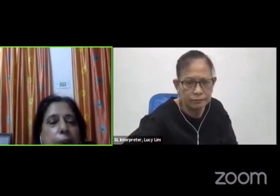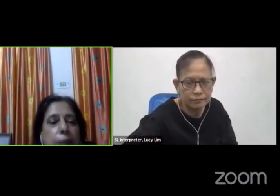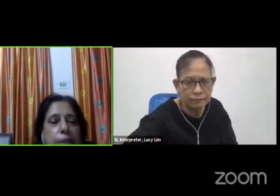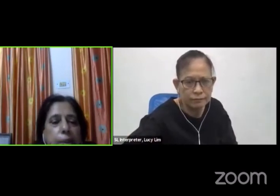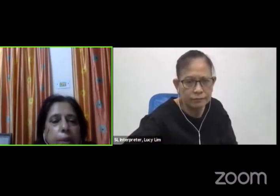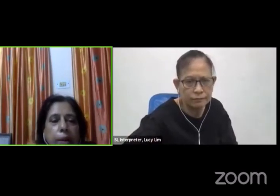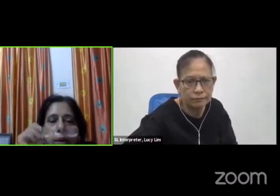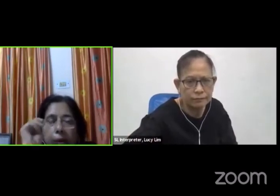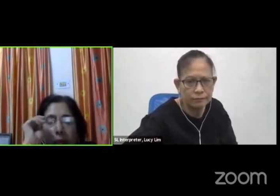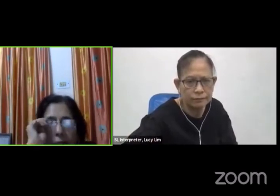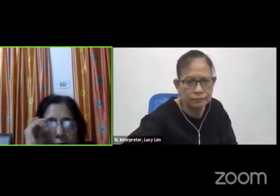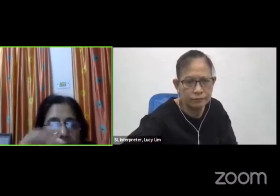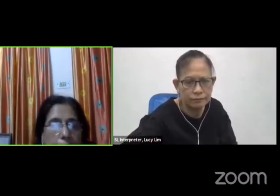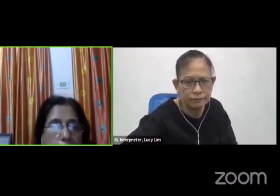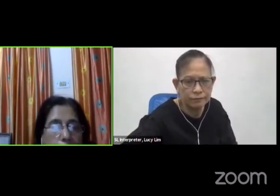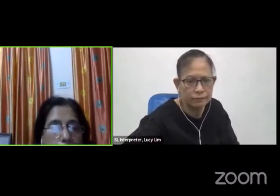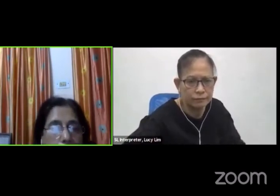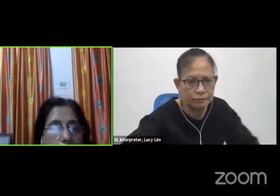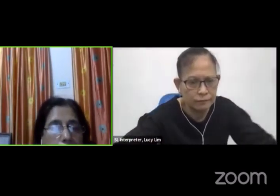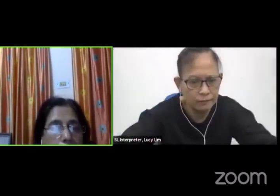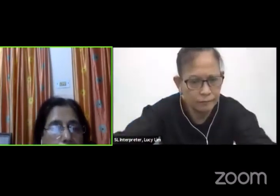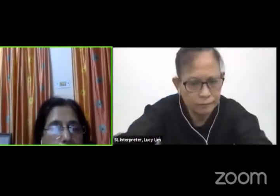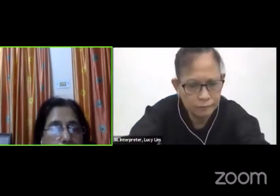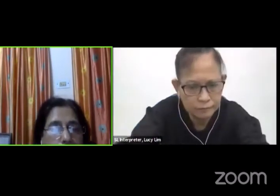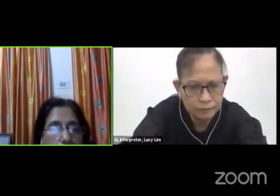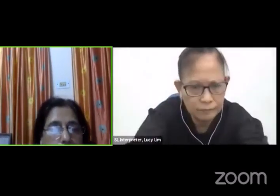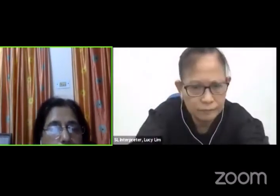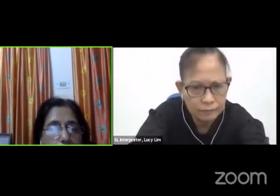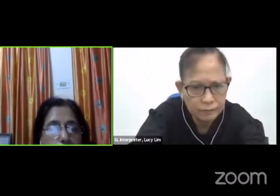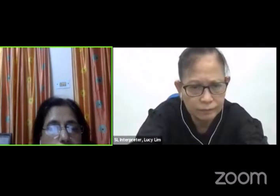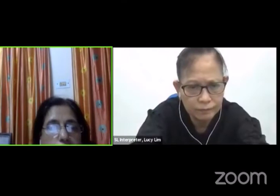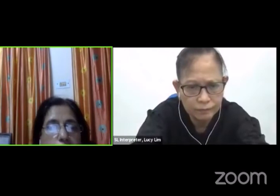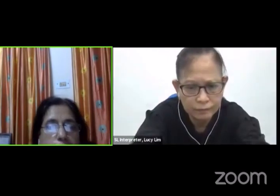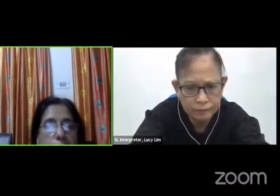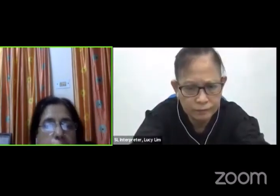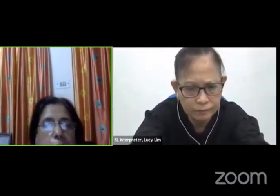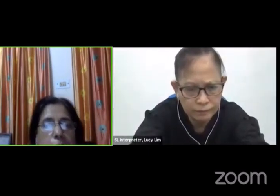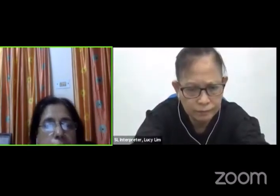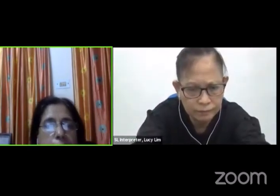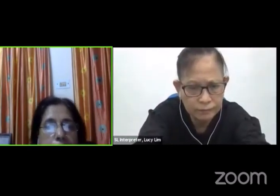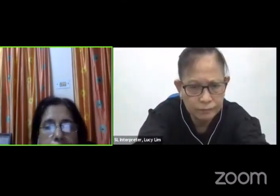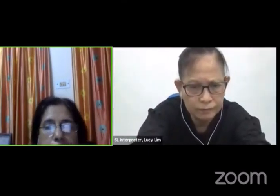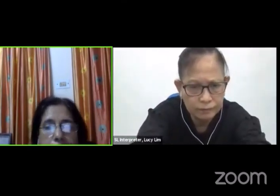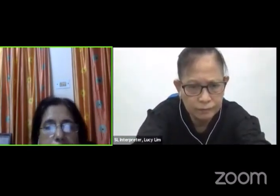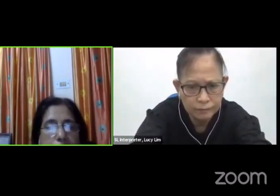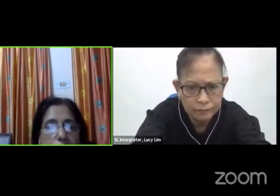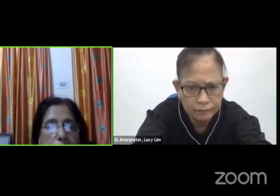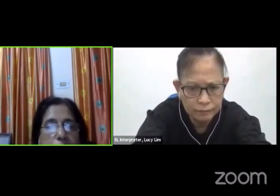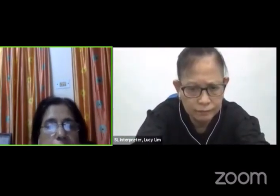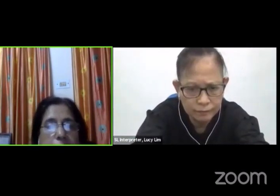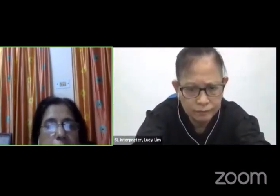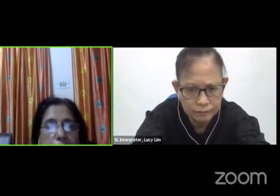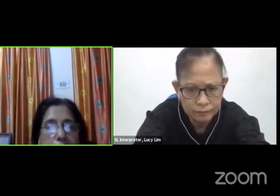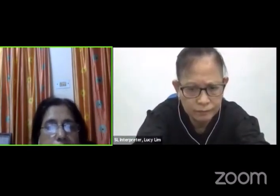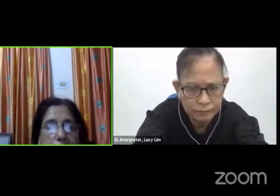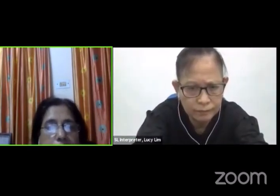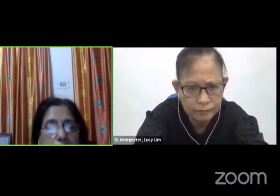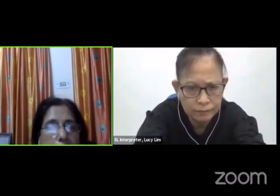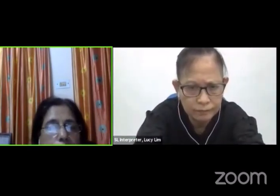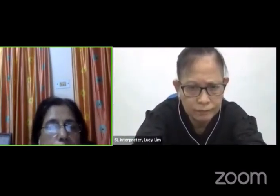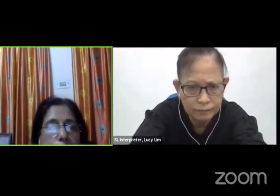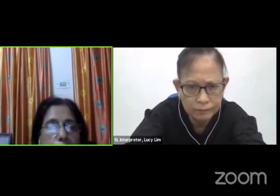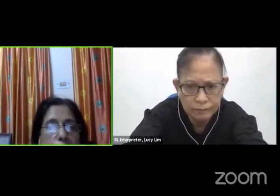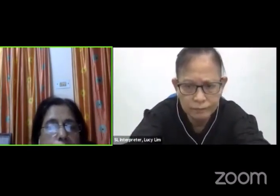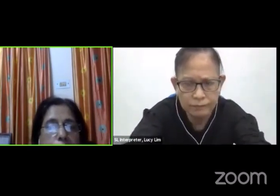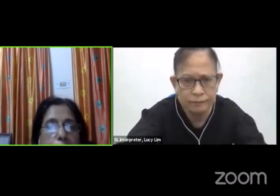comments also. We have a question from Sapna Majumdar, a very senior journalist from India, that